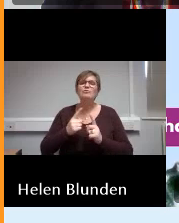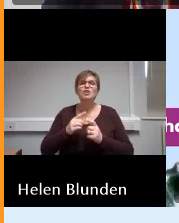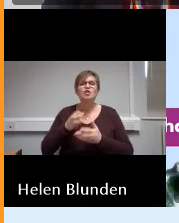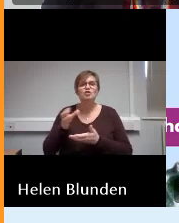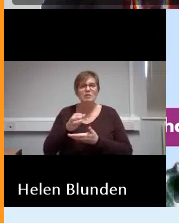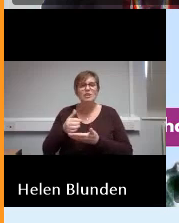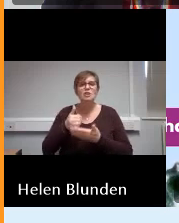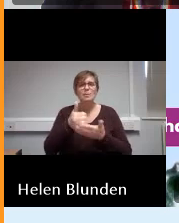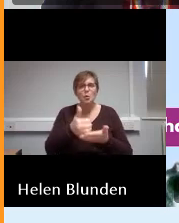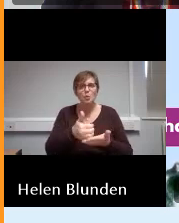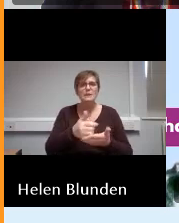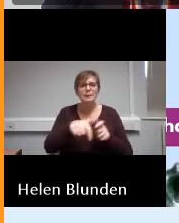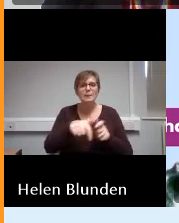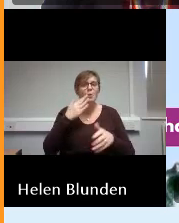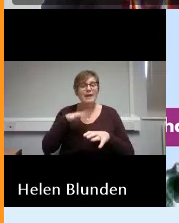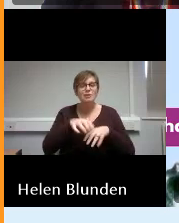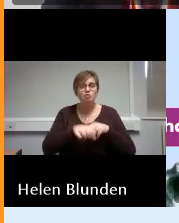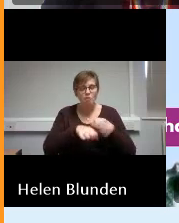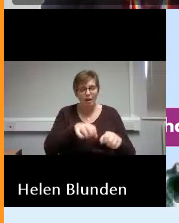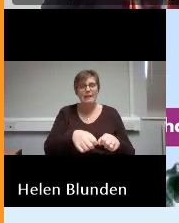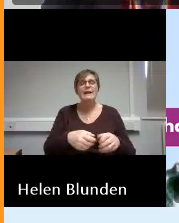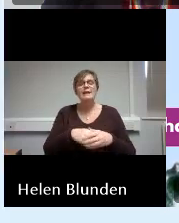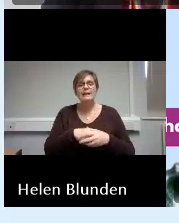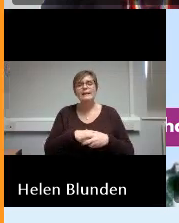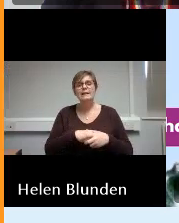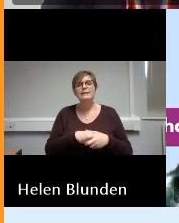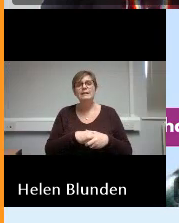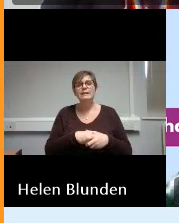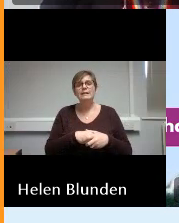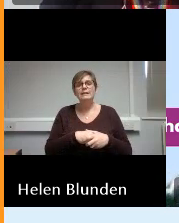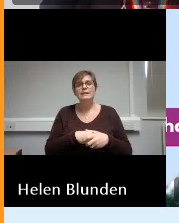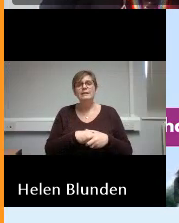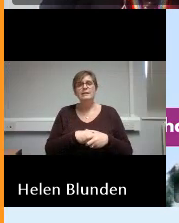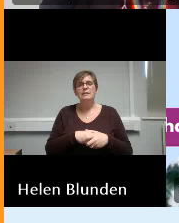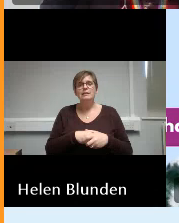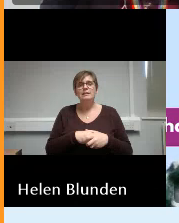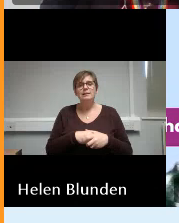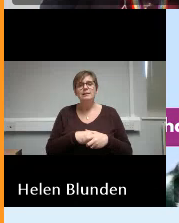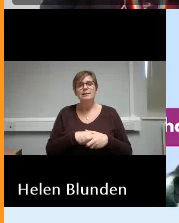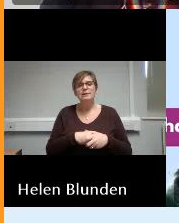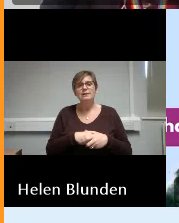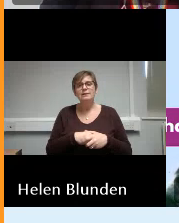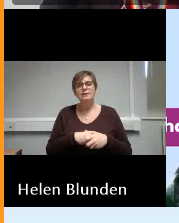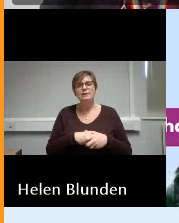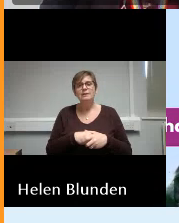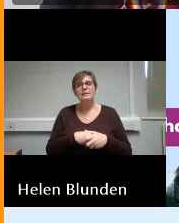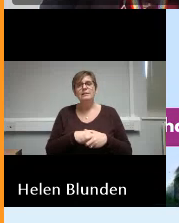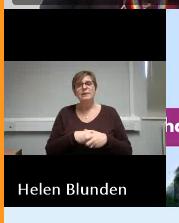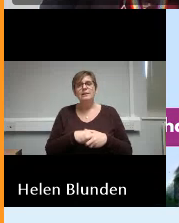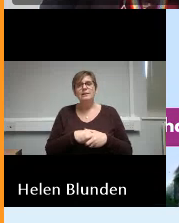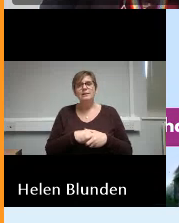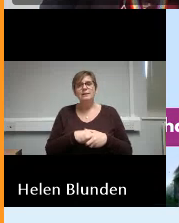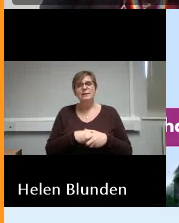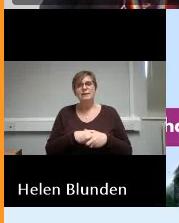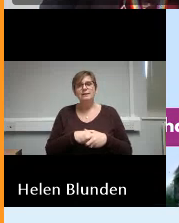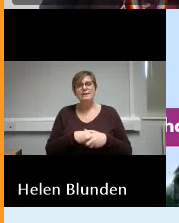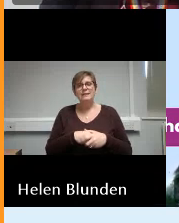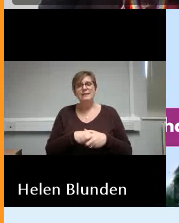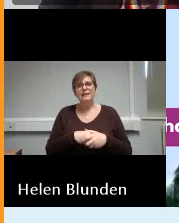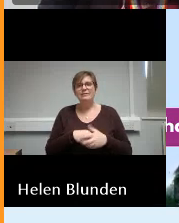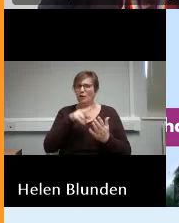charities supporting young people when they're struggling, and kind of it's well, saying not waiting well. Let me read